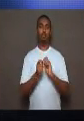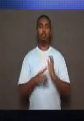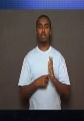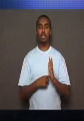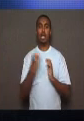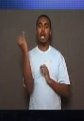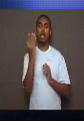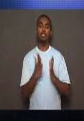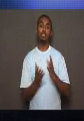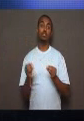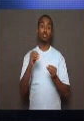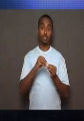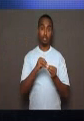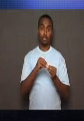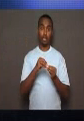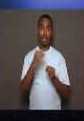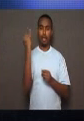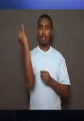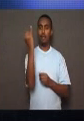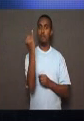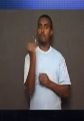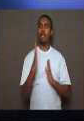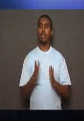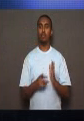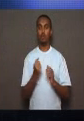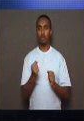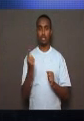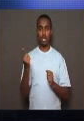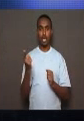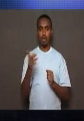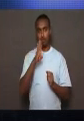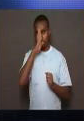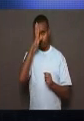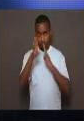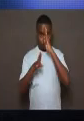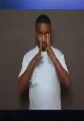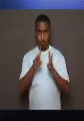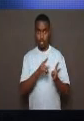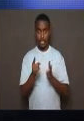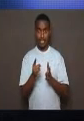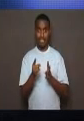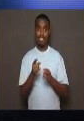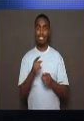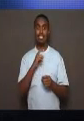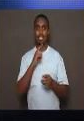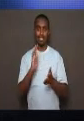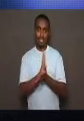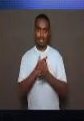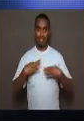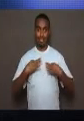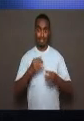An artist could also be a painter, meaning they produce their art using a canvas and